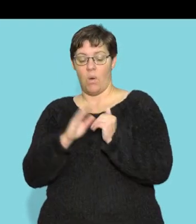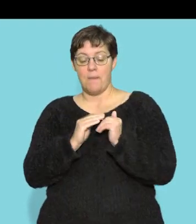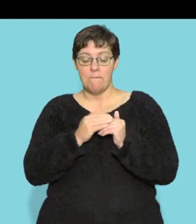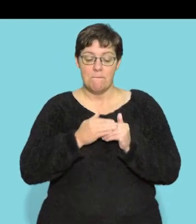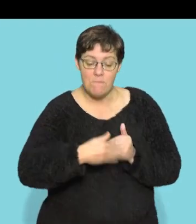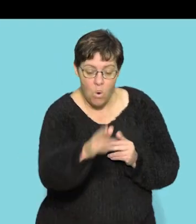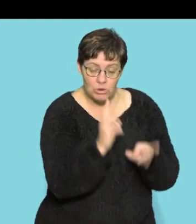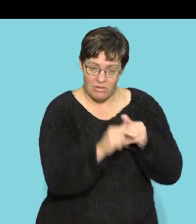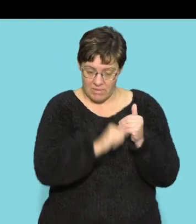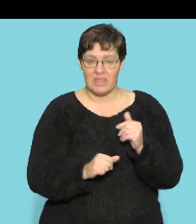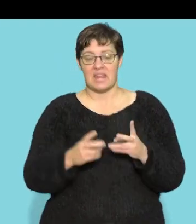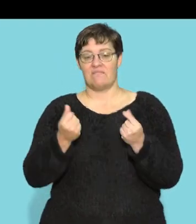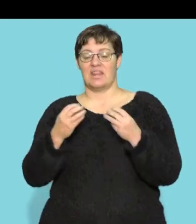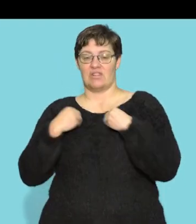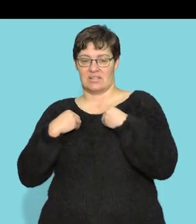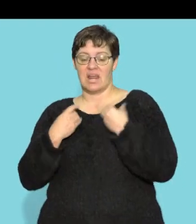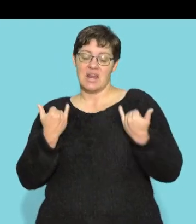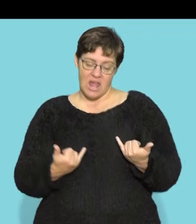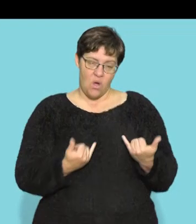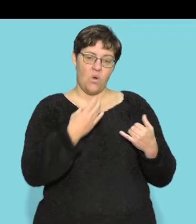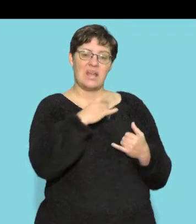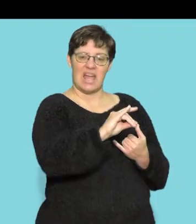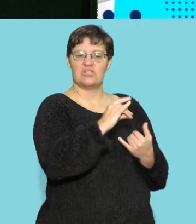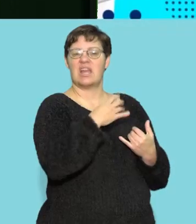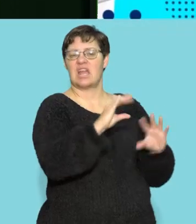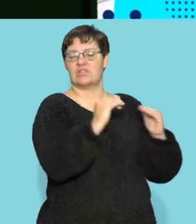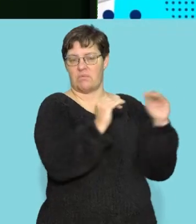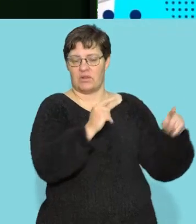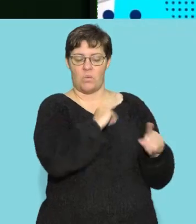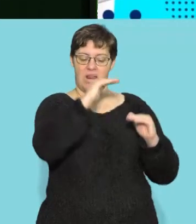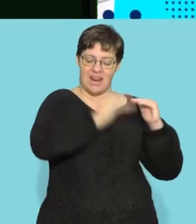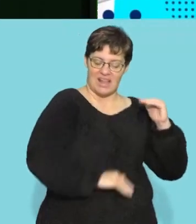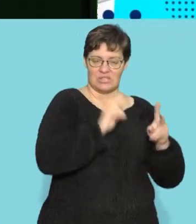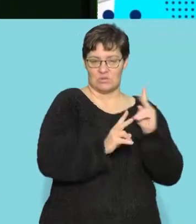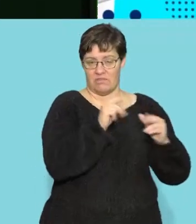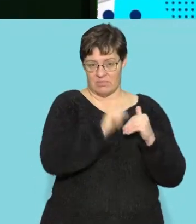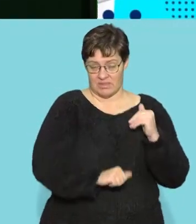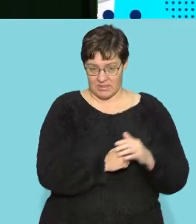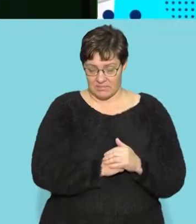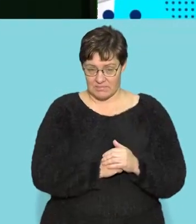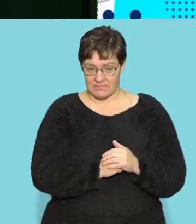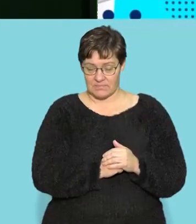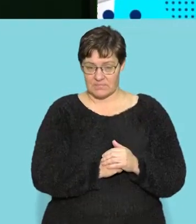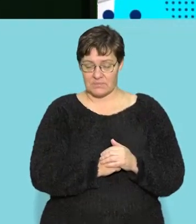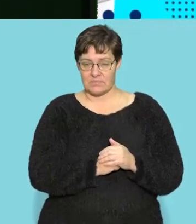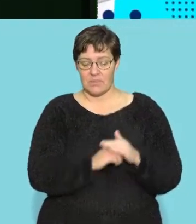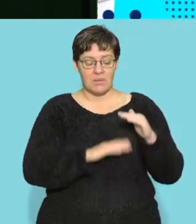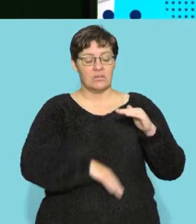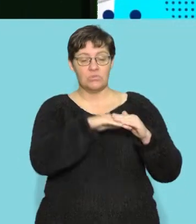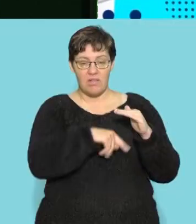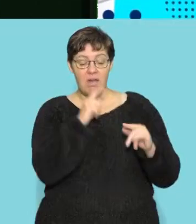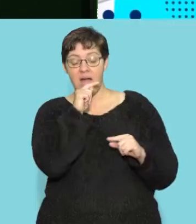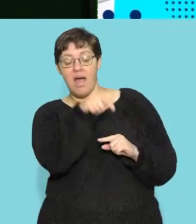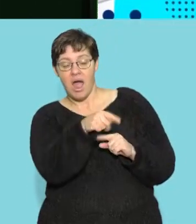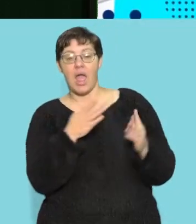rather a cash and cash equivalent. What else does this mean? It means that within 12 months, you will have access